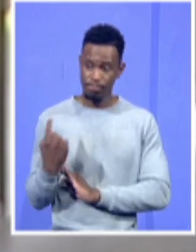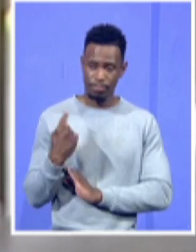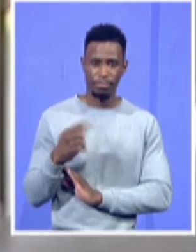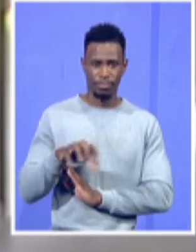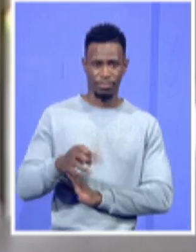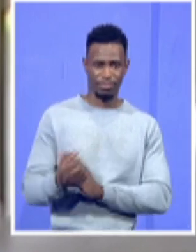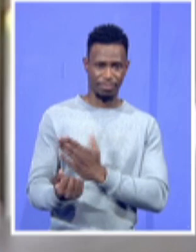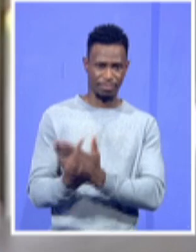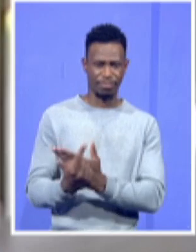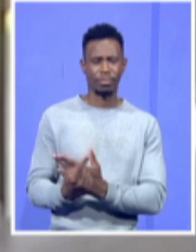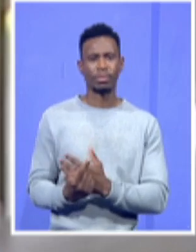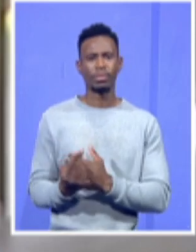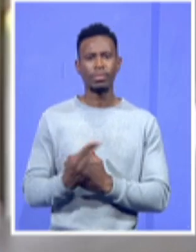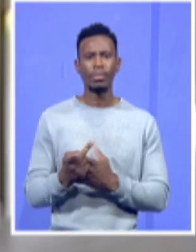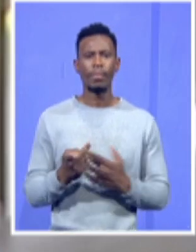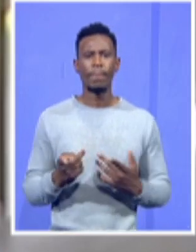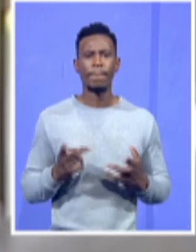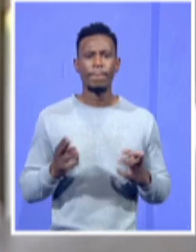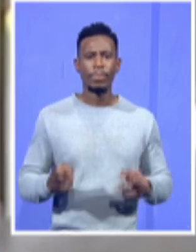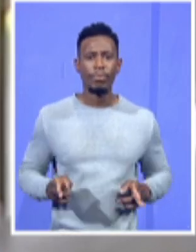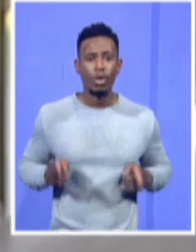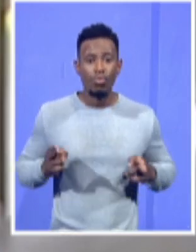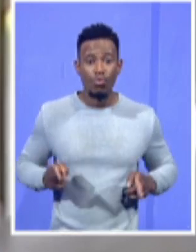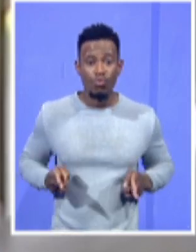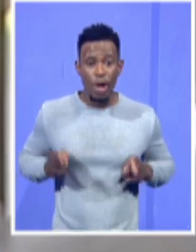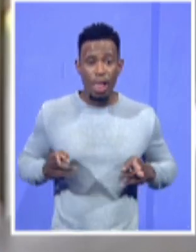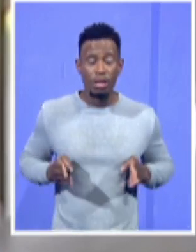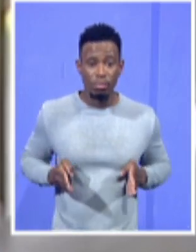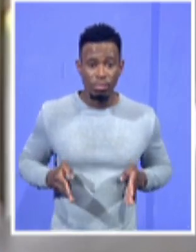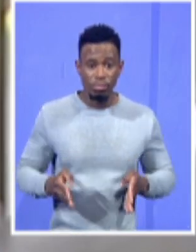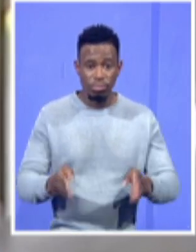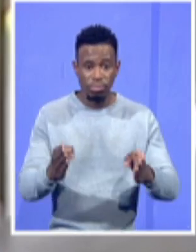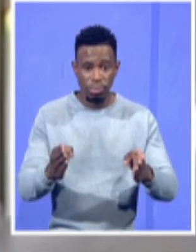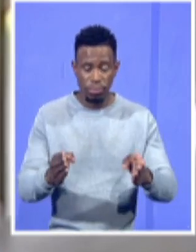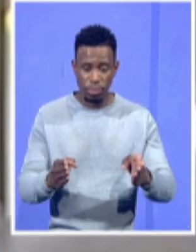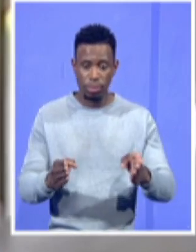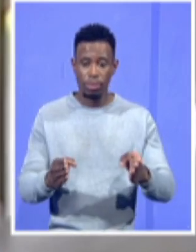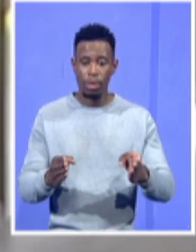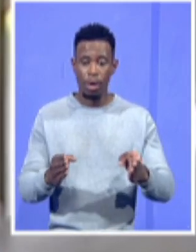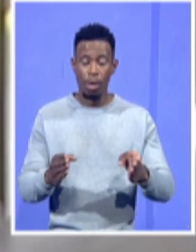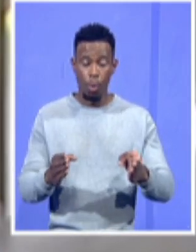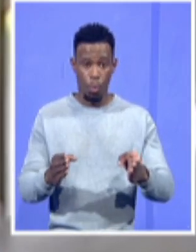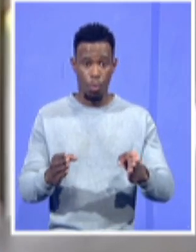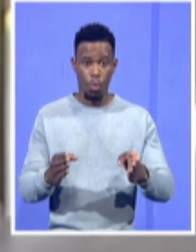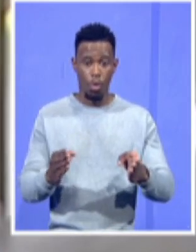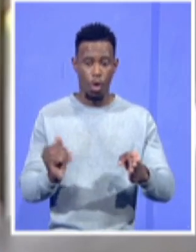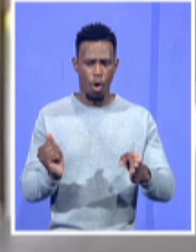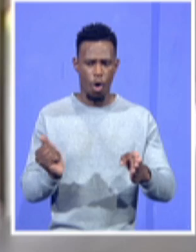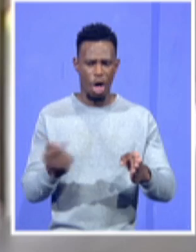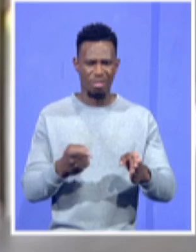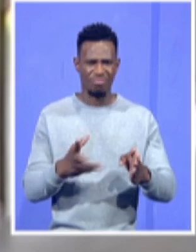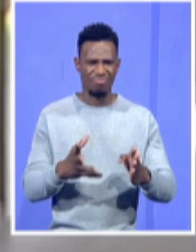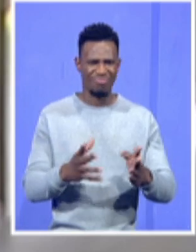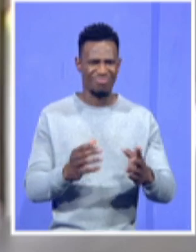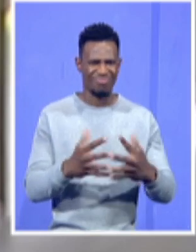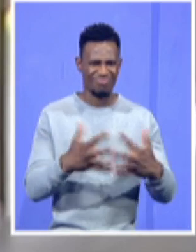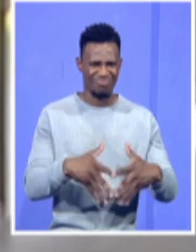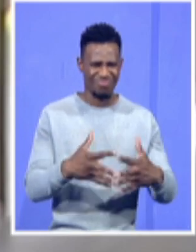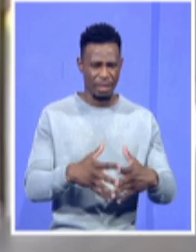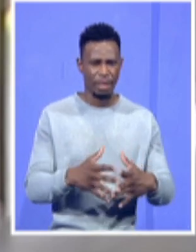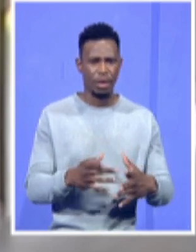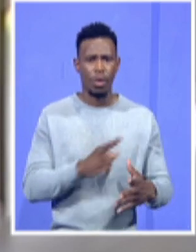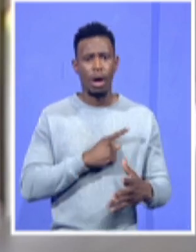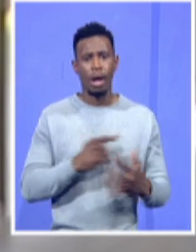the issues of how the railway lines, all 4 corridors that are here within the province, of all 9 corridors